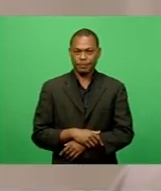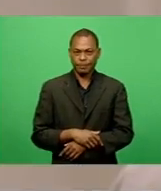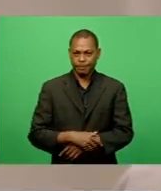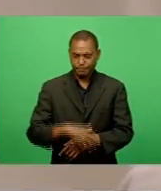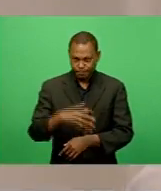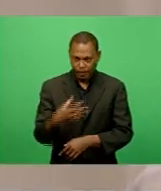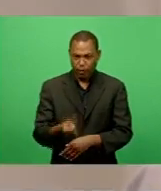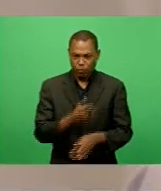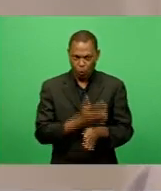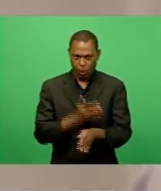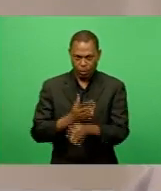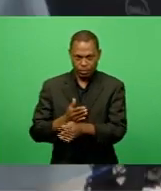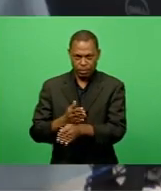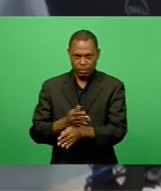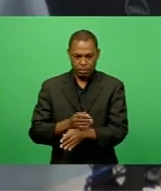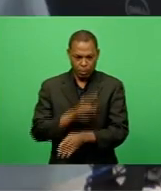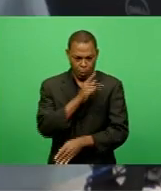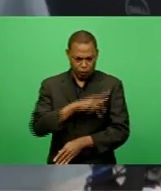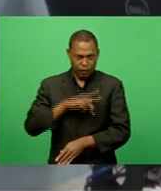efficiencies,